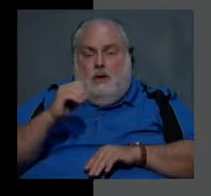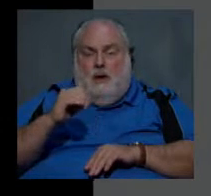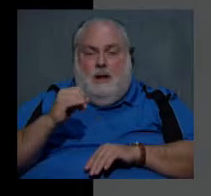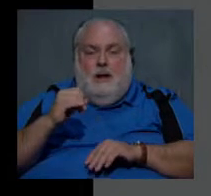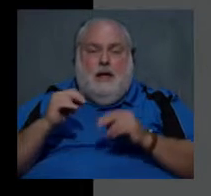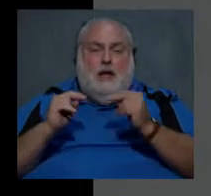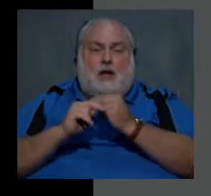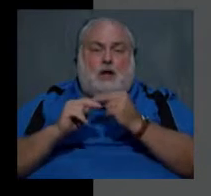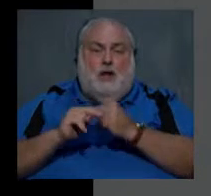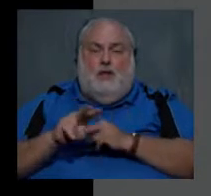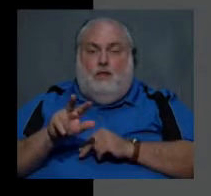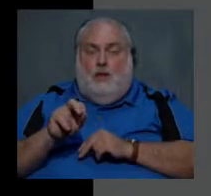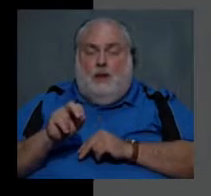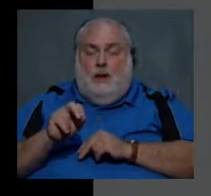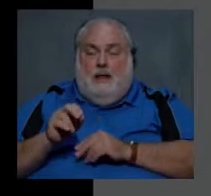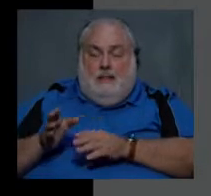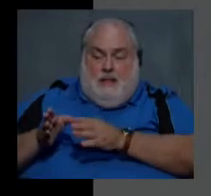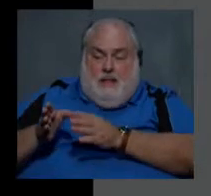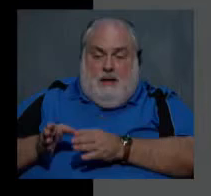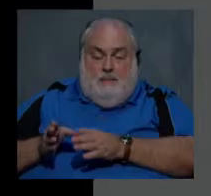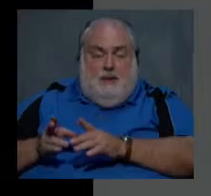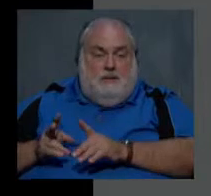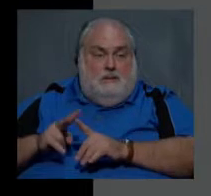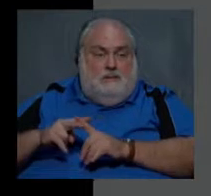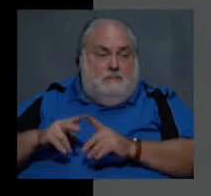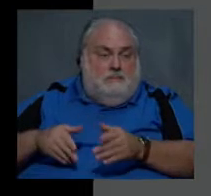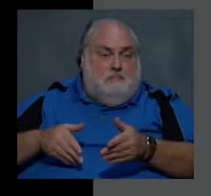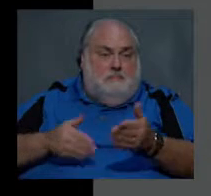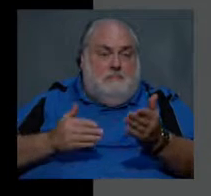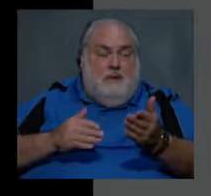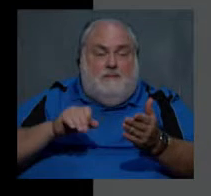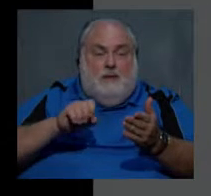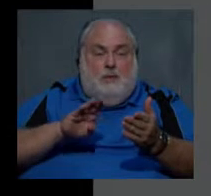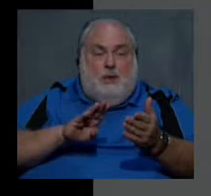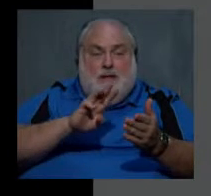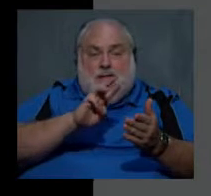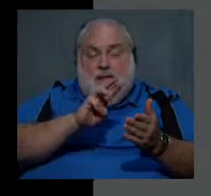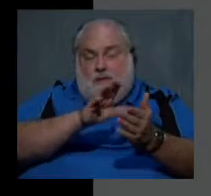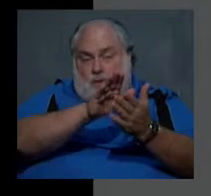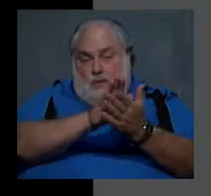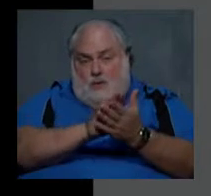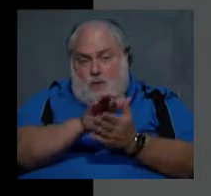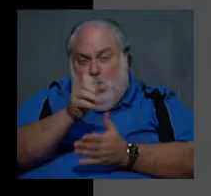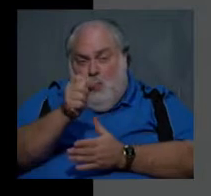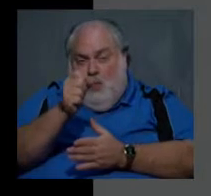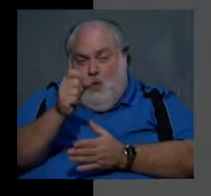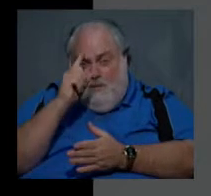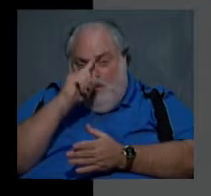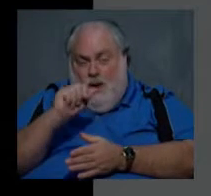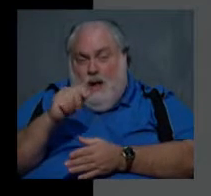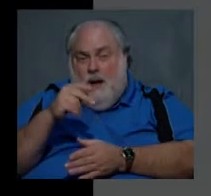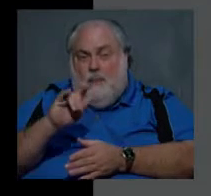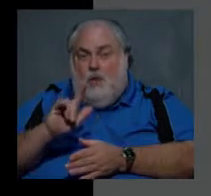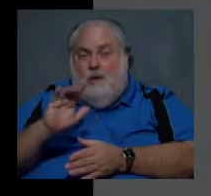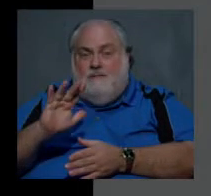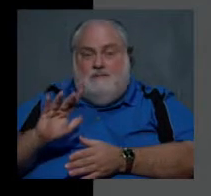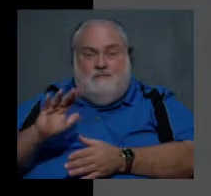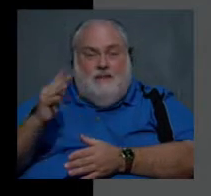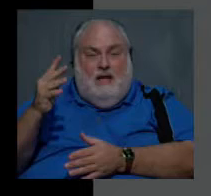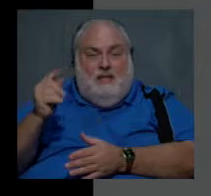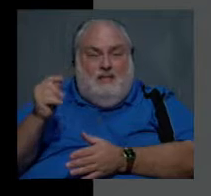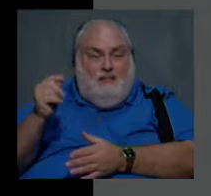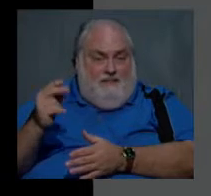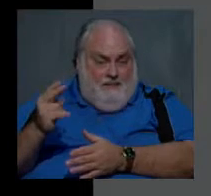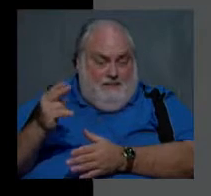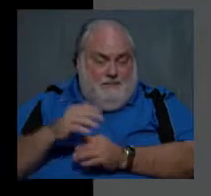30. The applicant submitted a request dated February 6, 2018, requesting deferral of this item to the April 5th, 2018